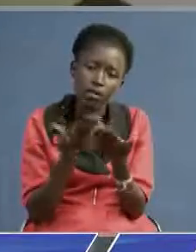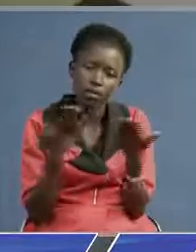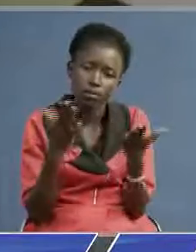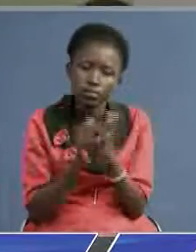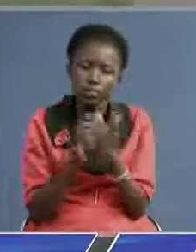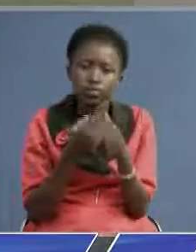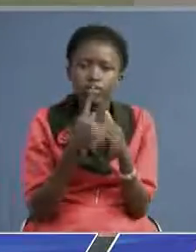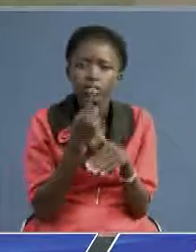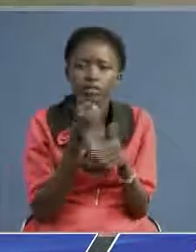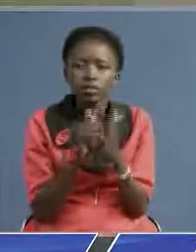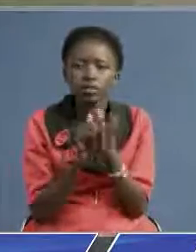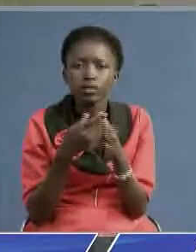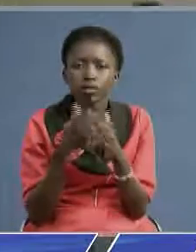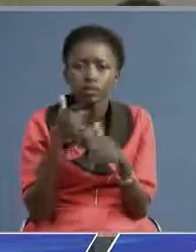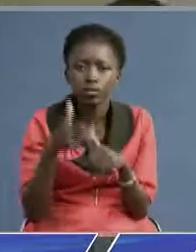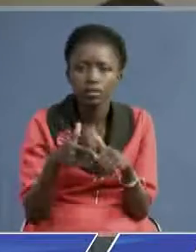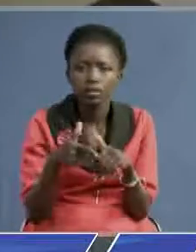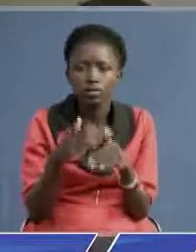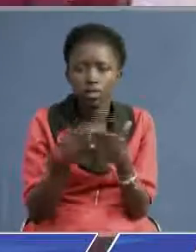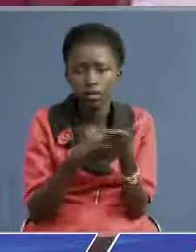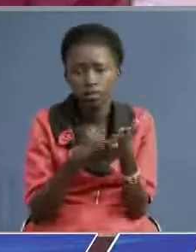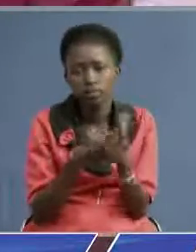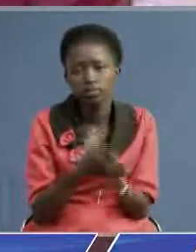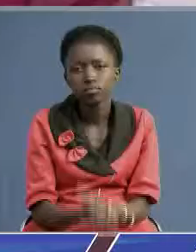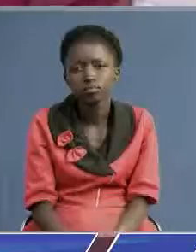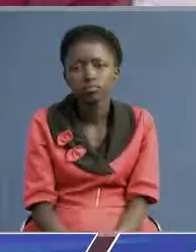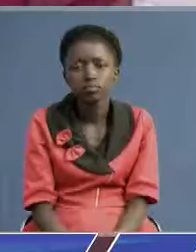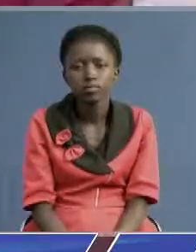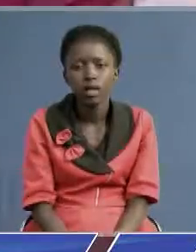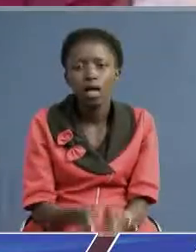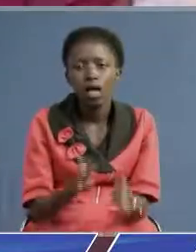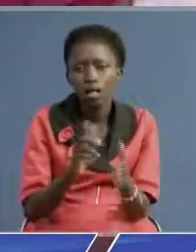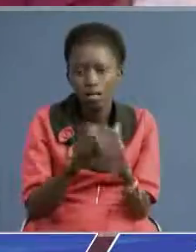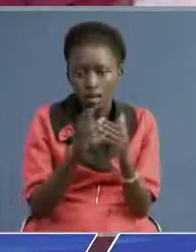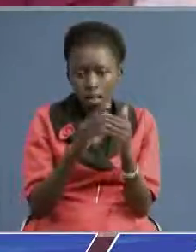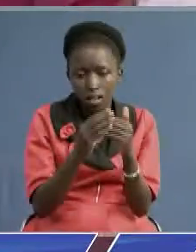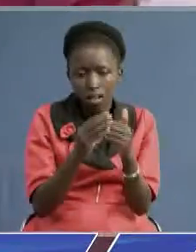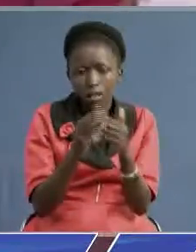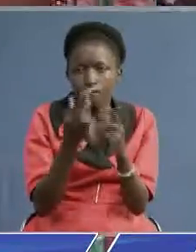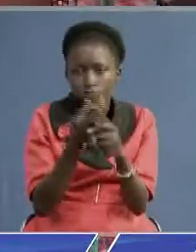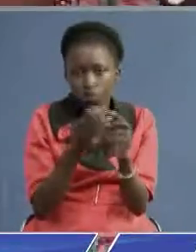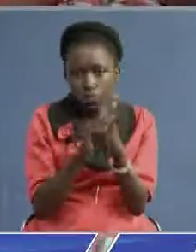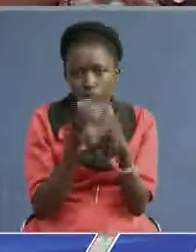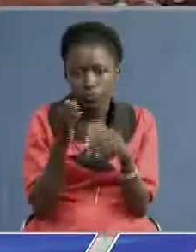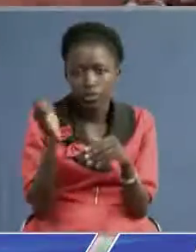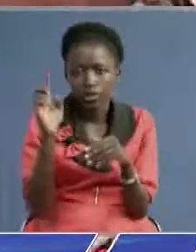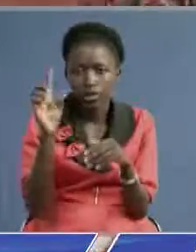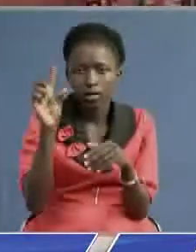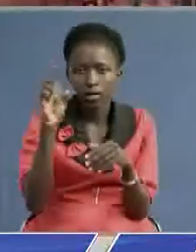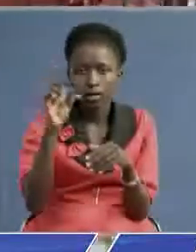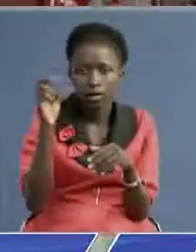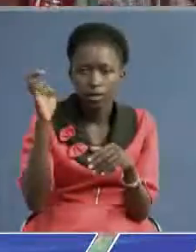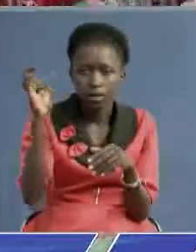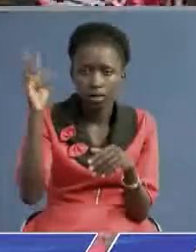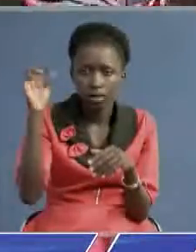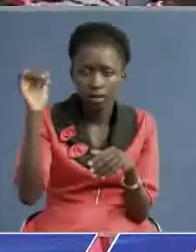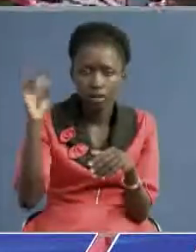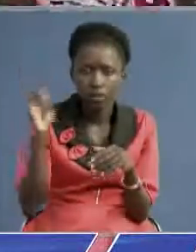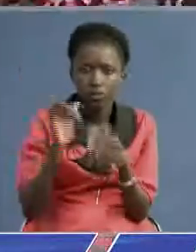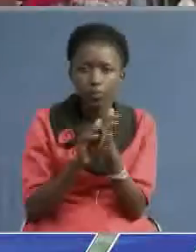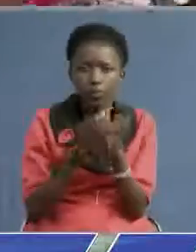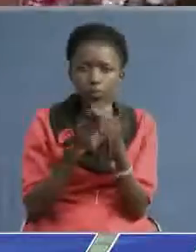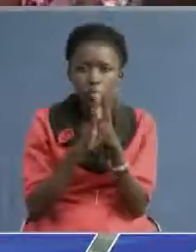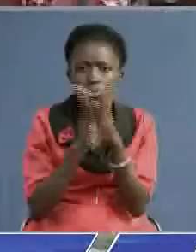bidhaa wakidai ya kuwa ni mambo ya ushuru. Meanwhile, leaders from the region and Elgeyo Marakwet Senator Kipchumba